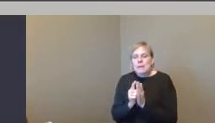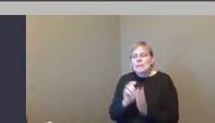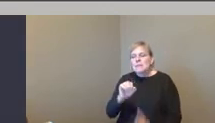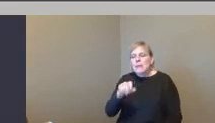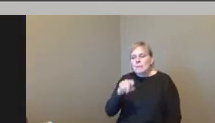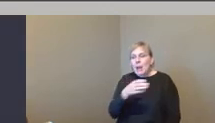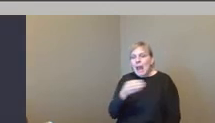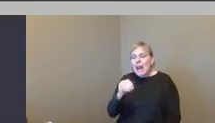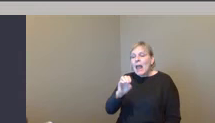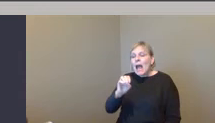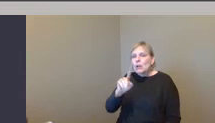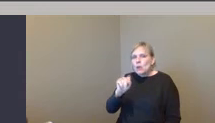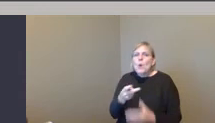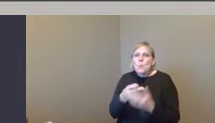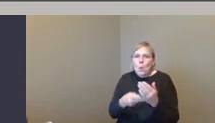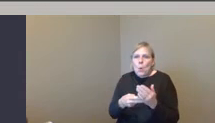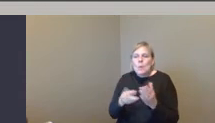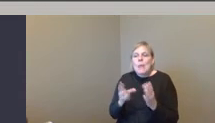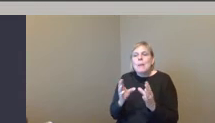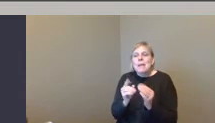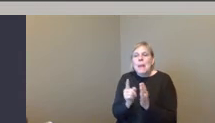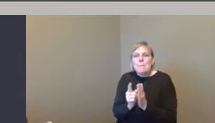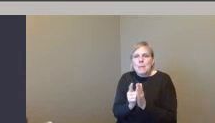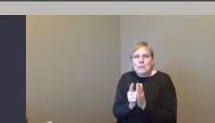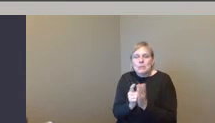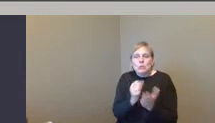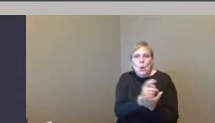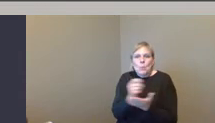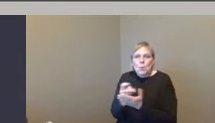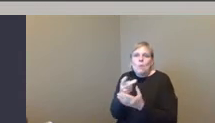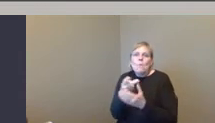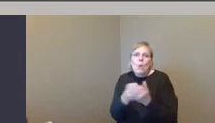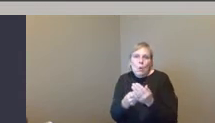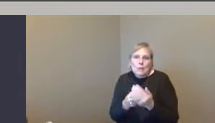September and October meeting minutes to approve.